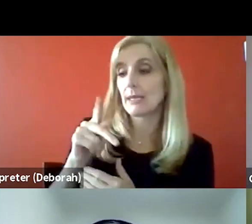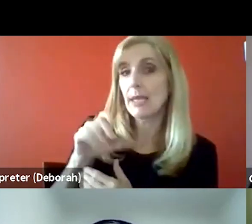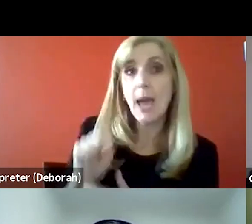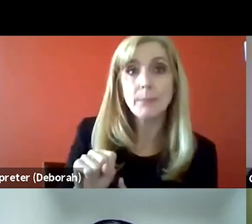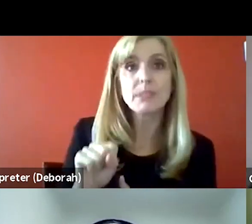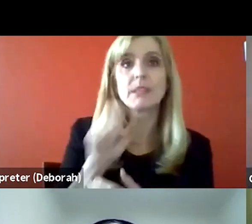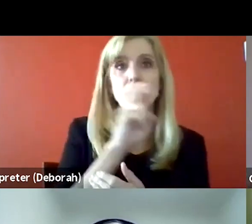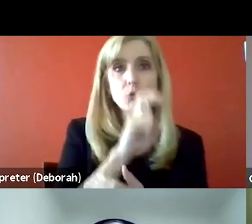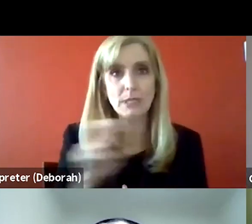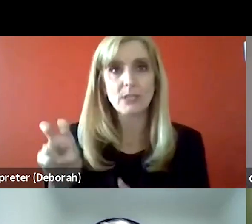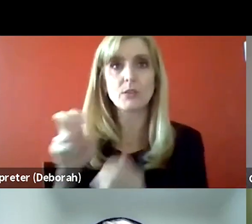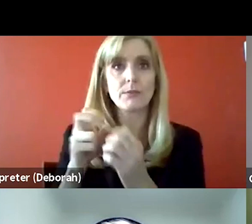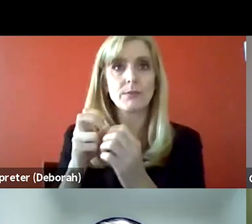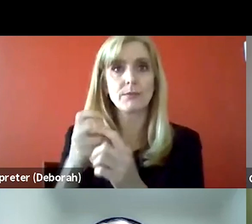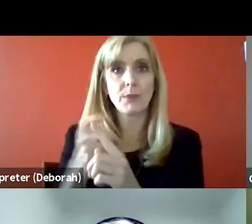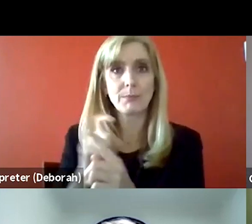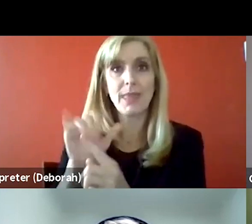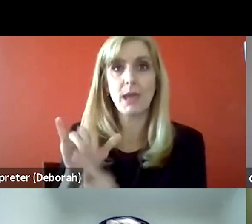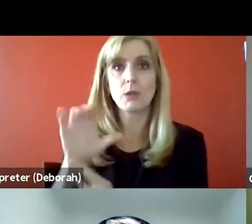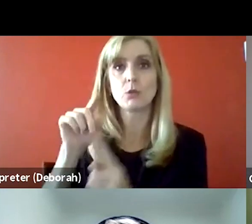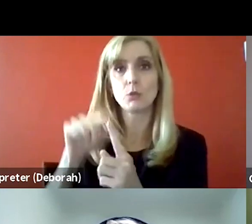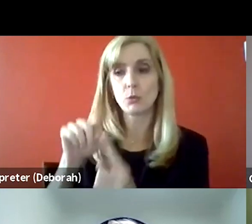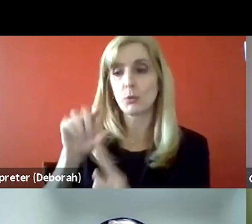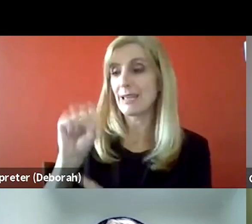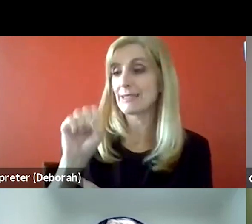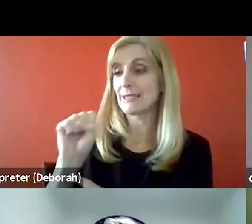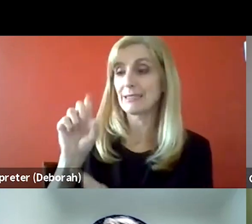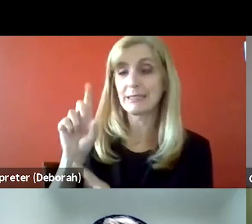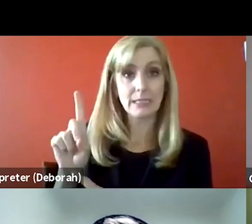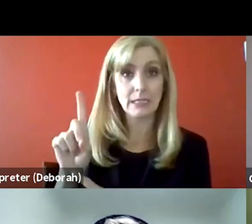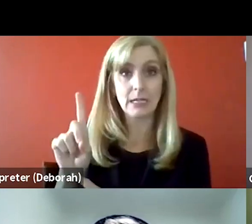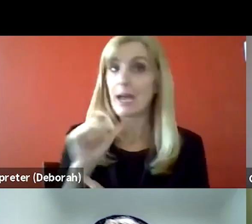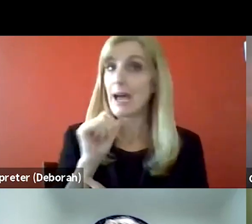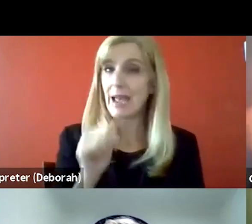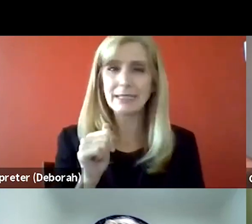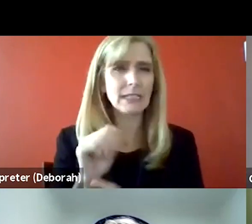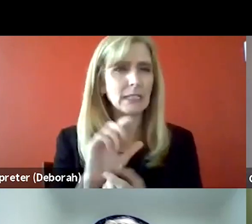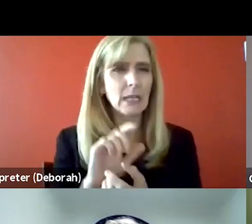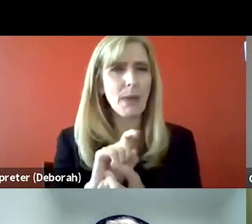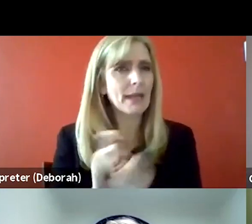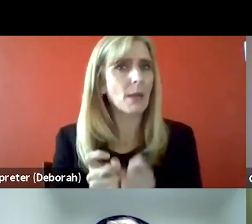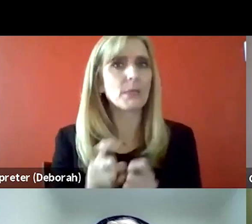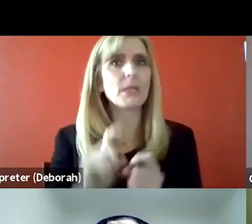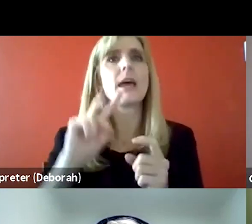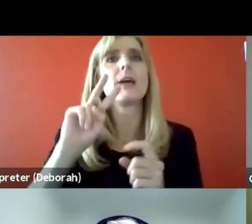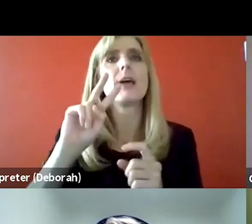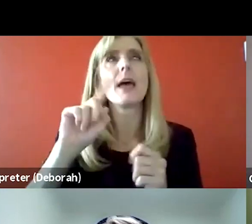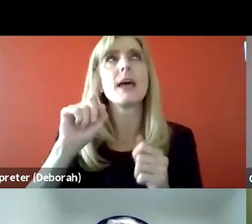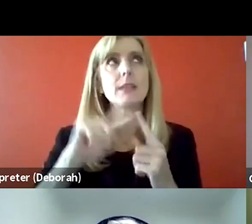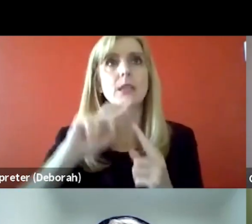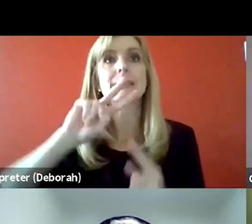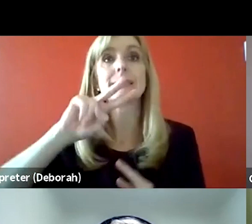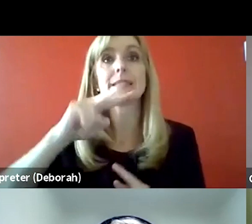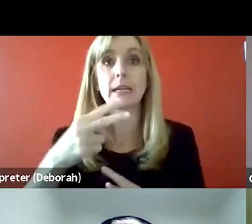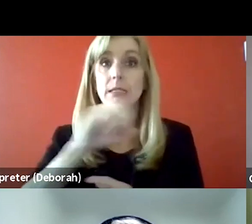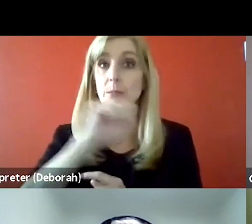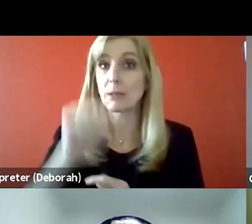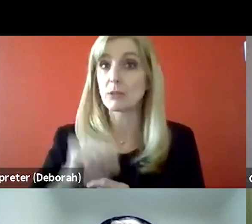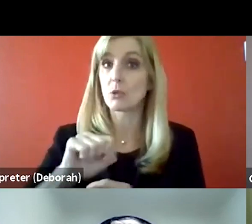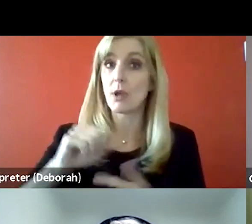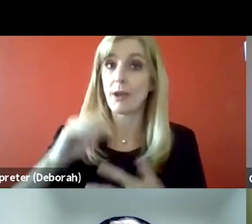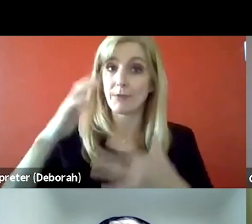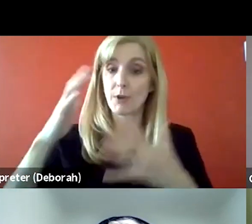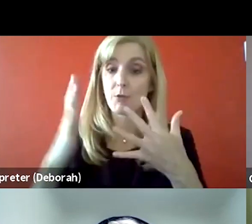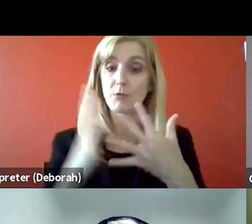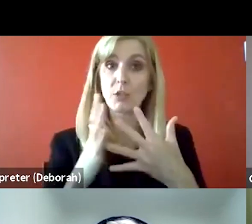from CAPS to SSD. I didn't get my accommodations until the second semester of my freshman year. So my first year, I